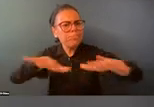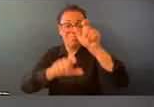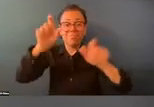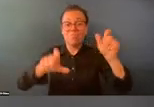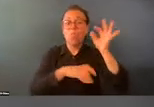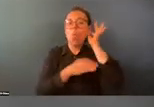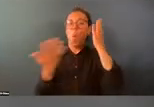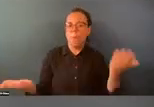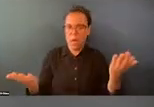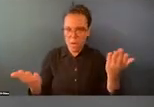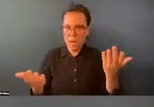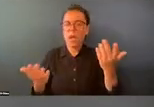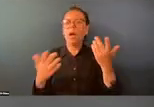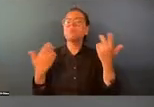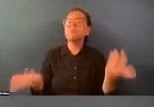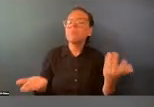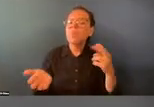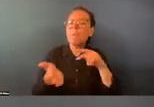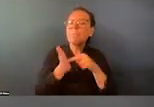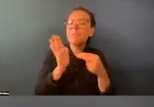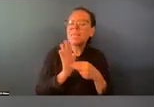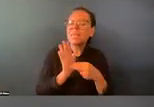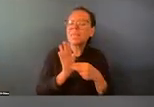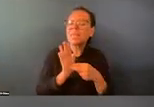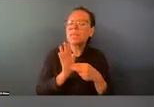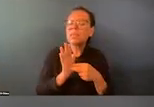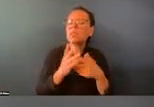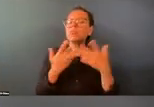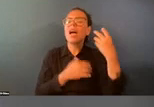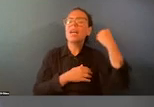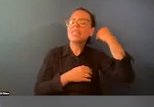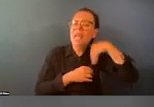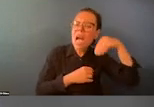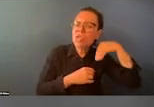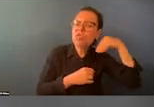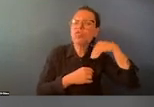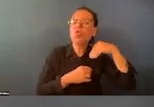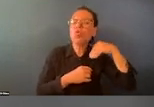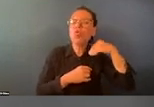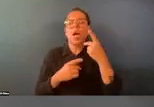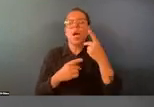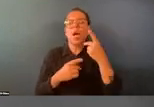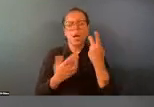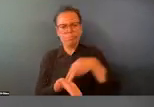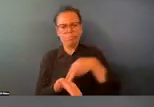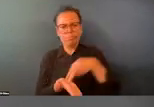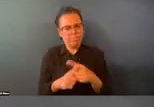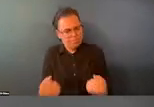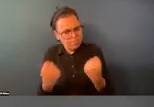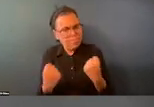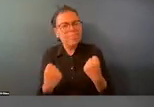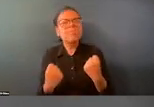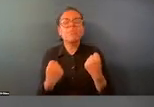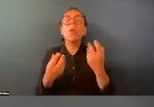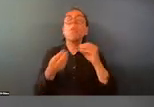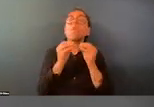unit is very much promoted among Tajikistan recently. As you know, men